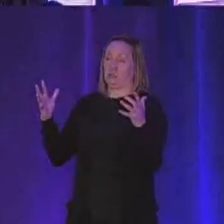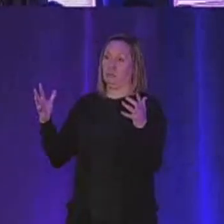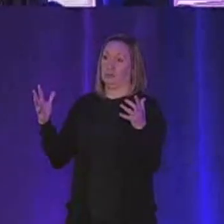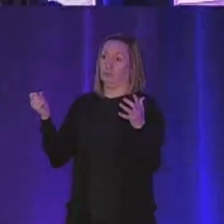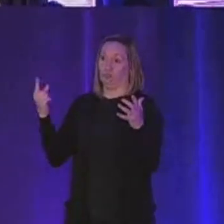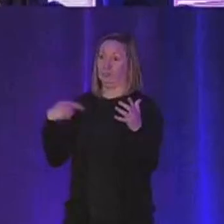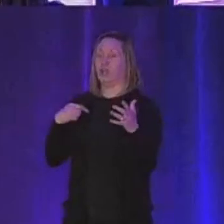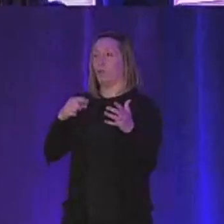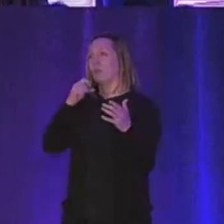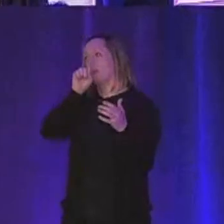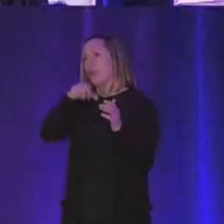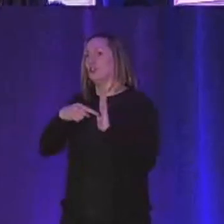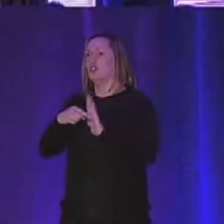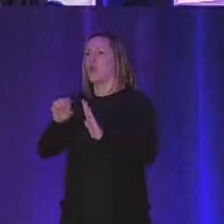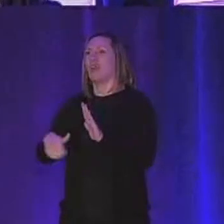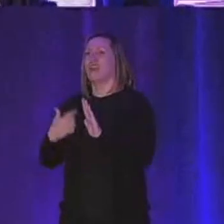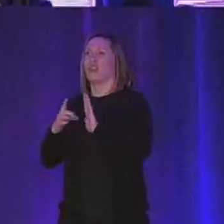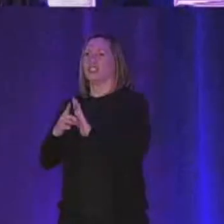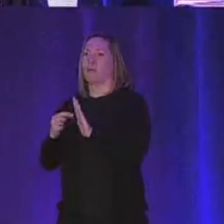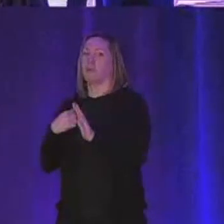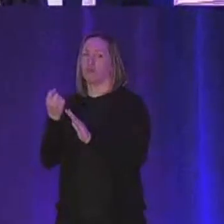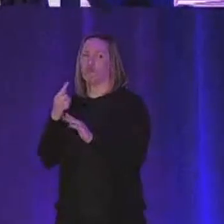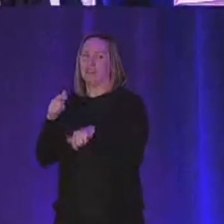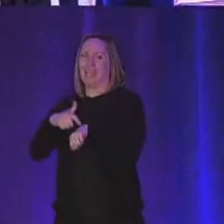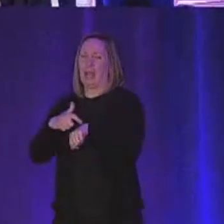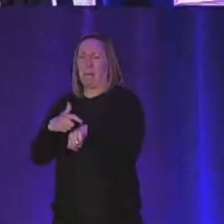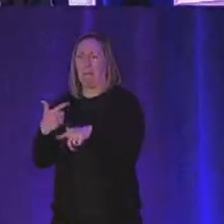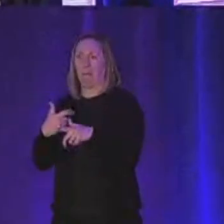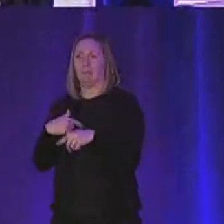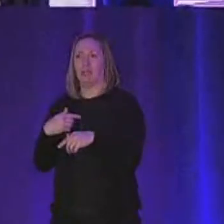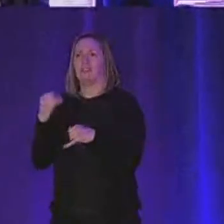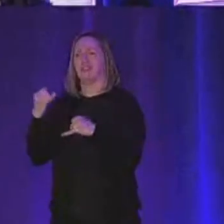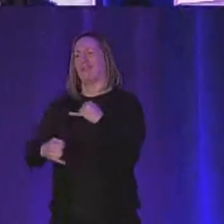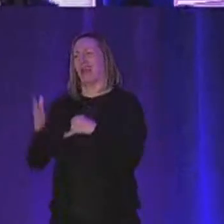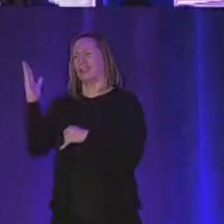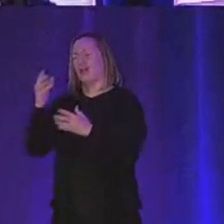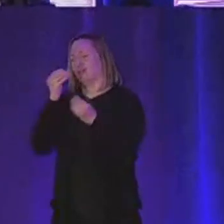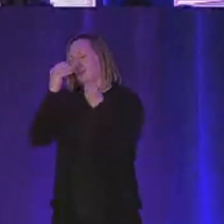love to show you another demo, but I want to be sensitive to time. But you know what? It's the last talk, so who cares?